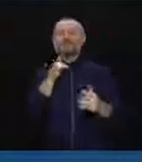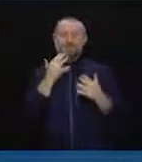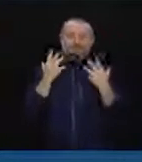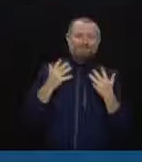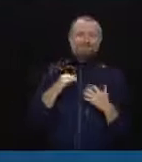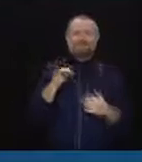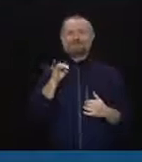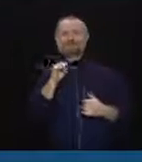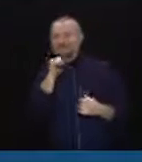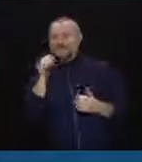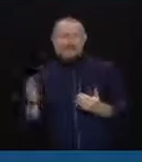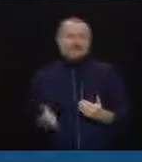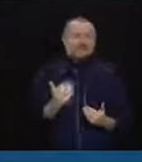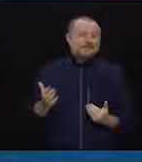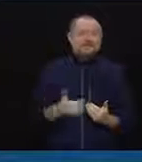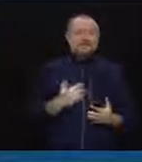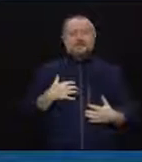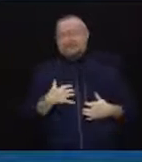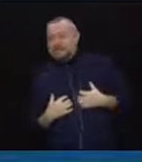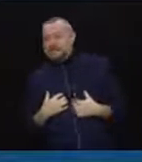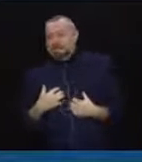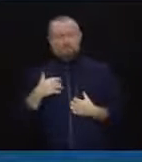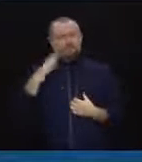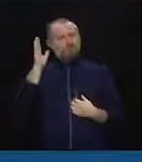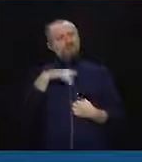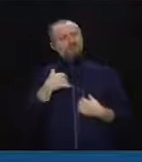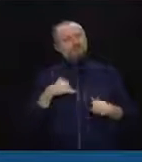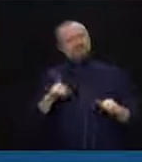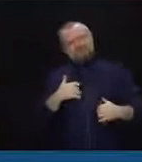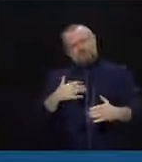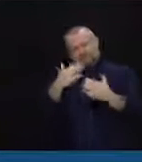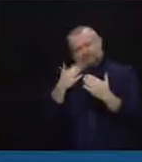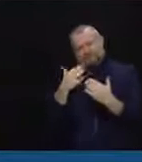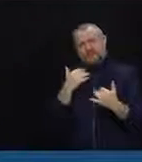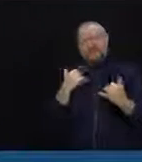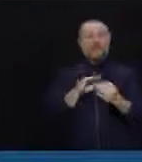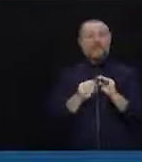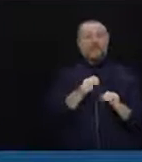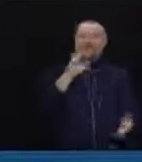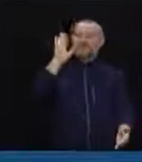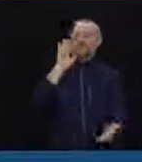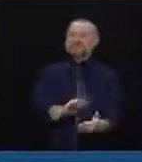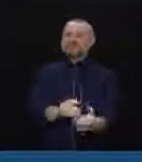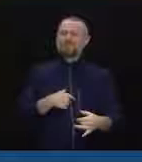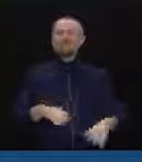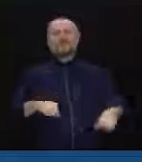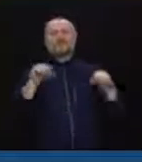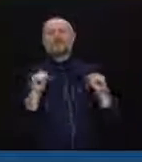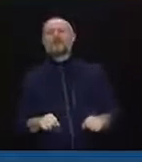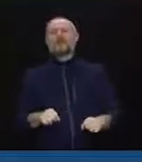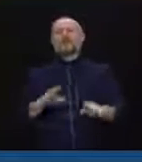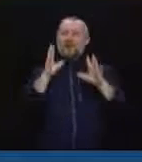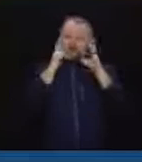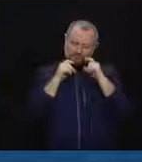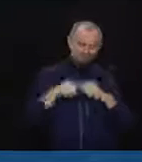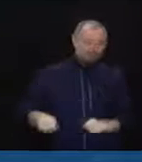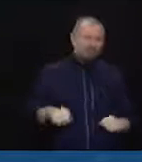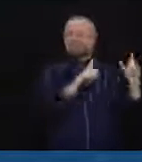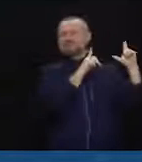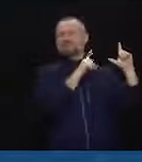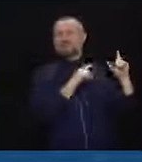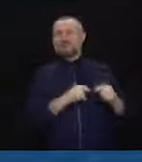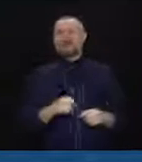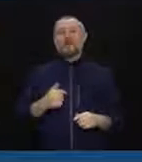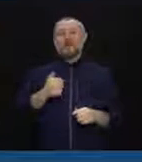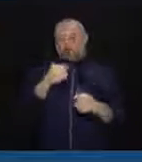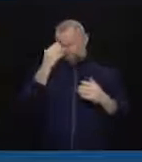able to lift this at this time. Again, I will always, always retain the flexibility to make adjustments if necessary.